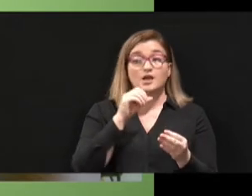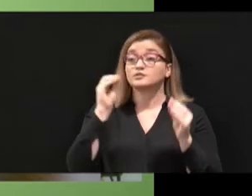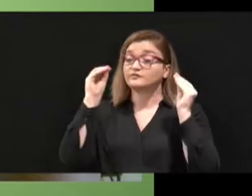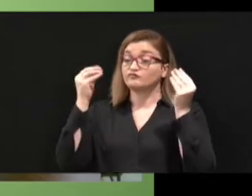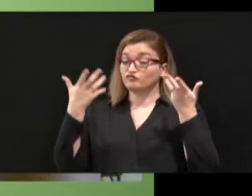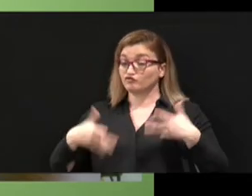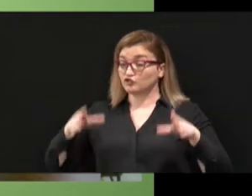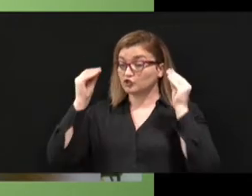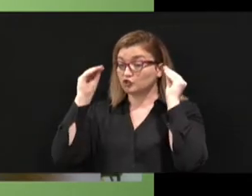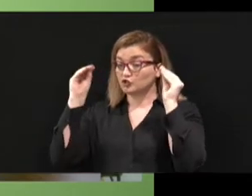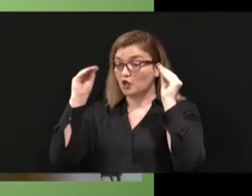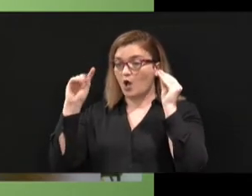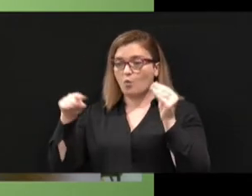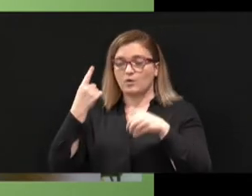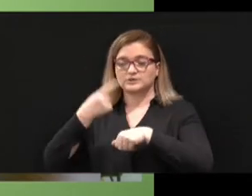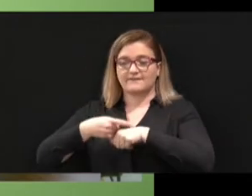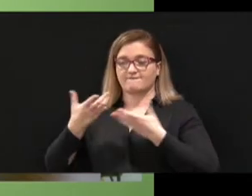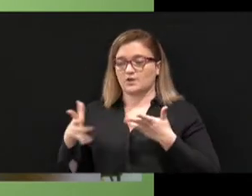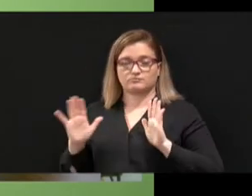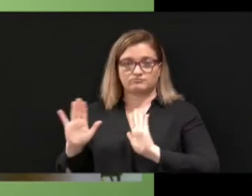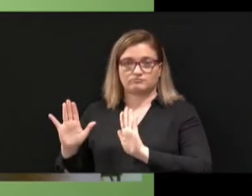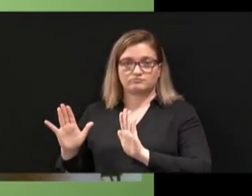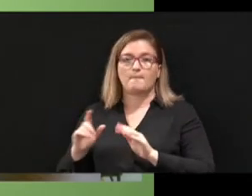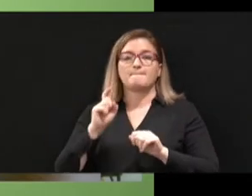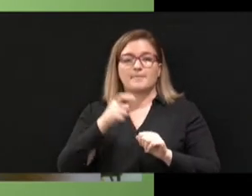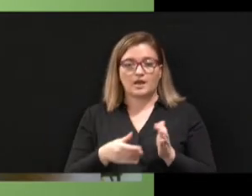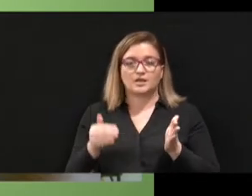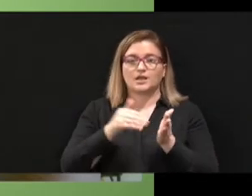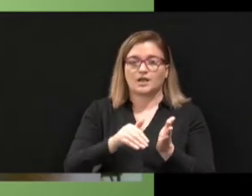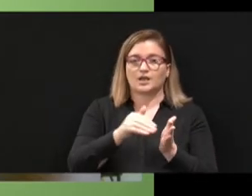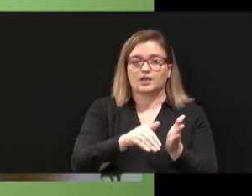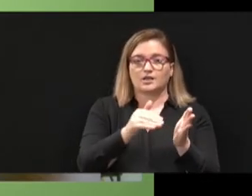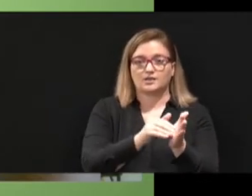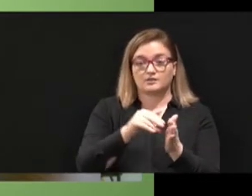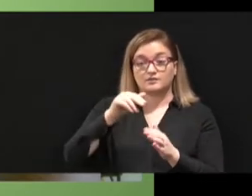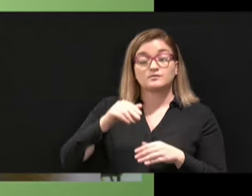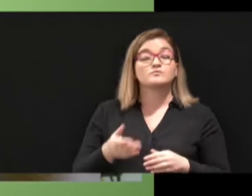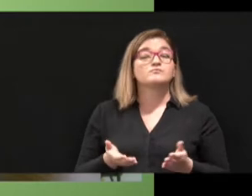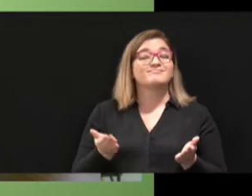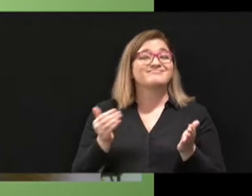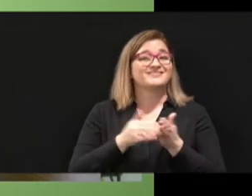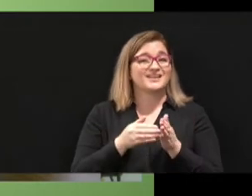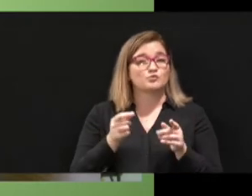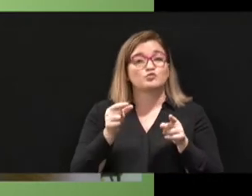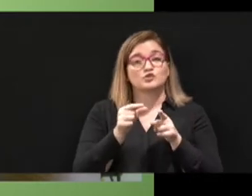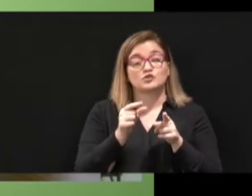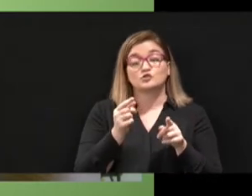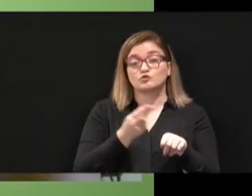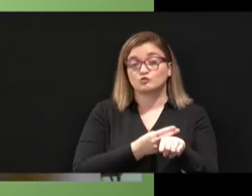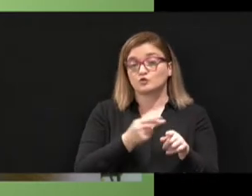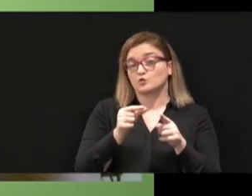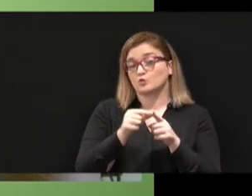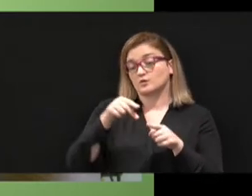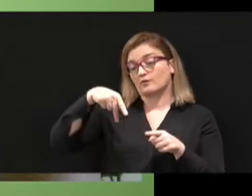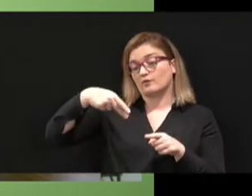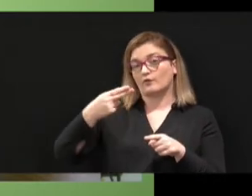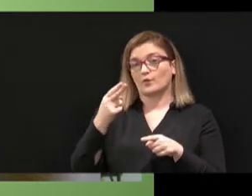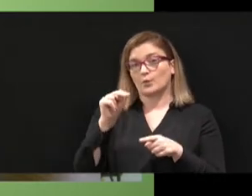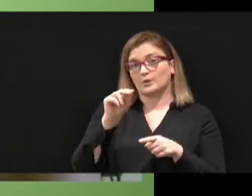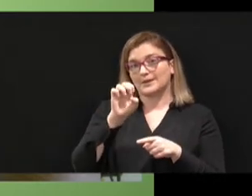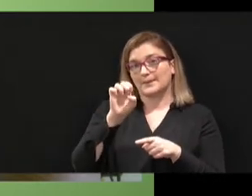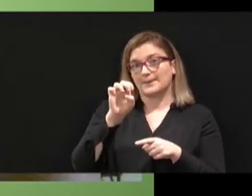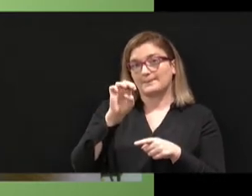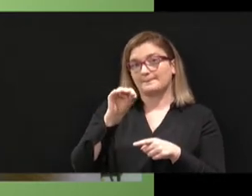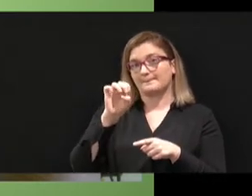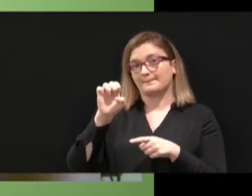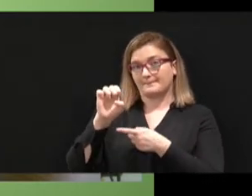It's cognitive. We speak to their intellect. We use the words phonemes and graphemes. Phoneme, again, being sound, j,